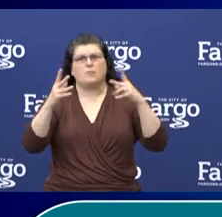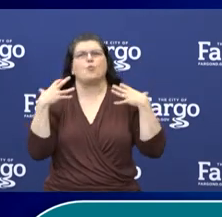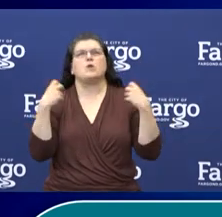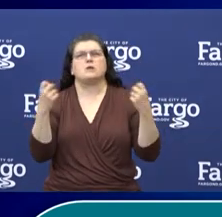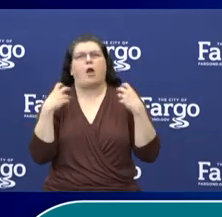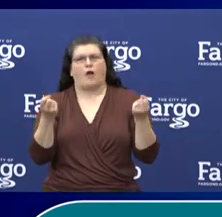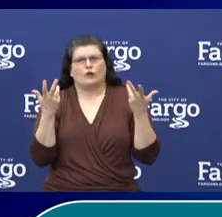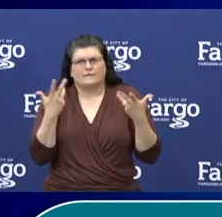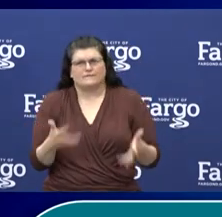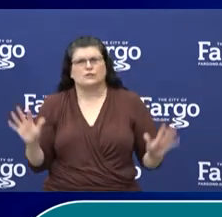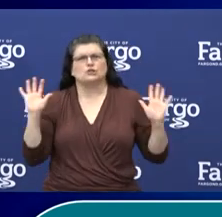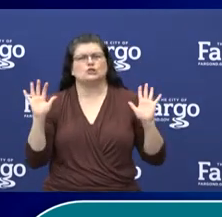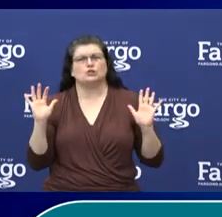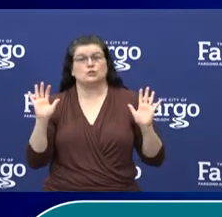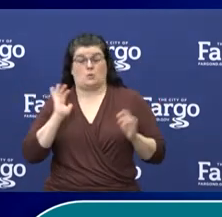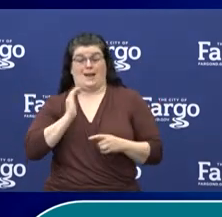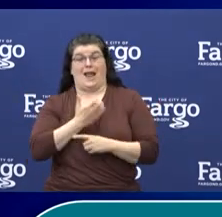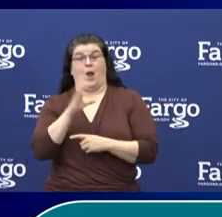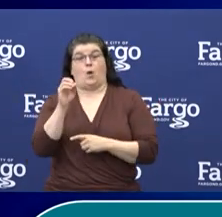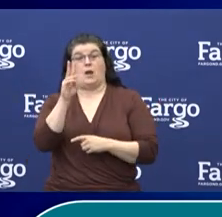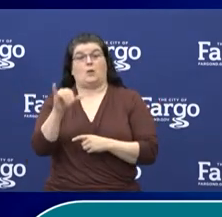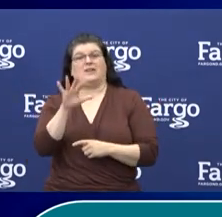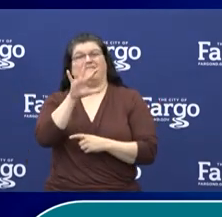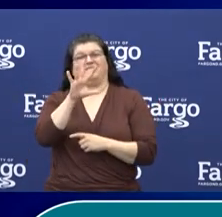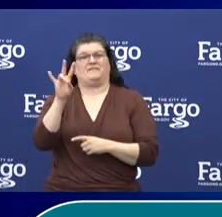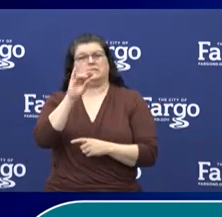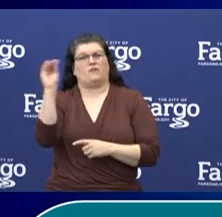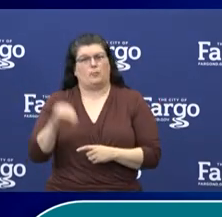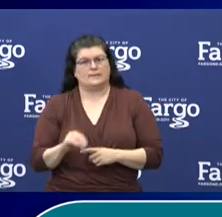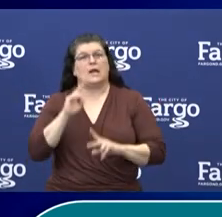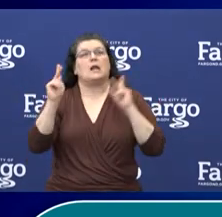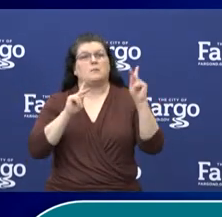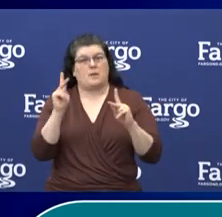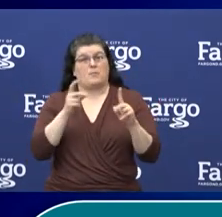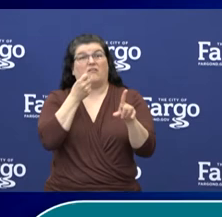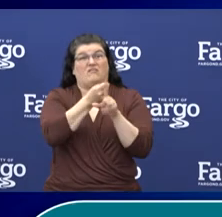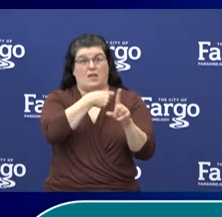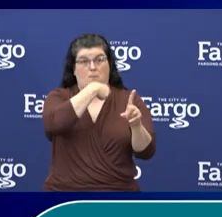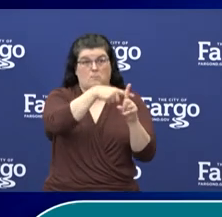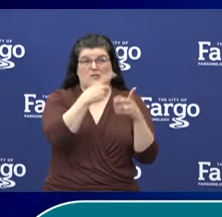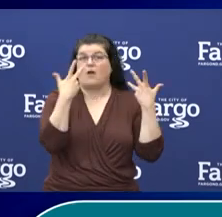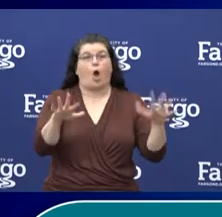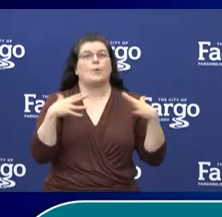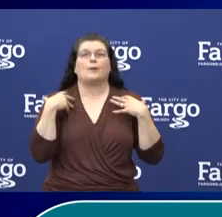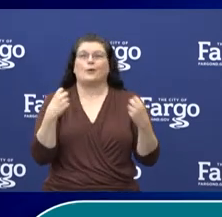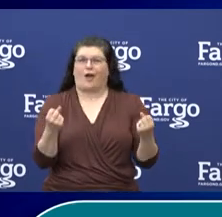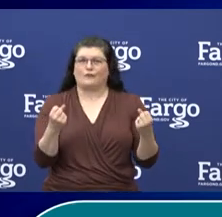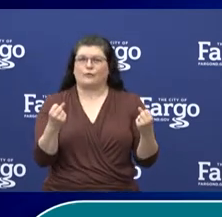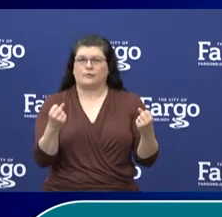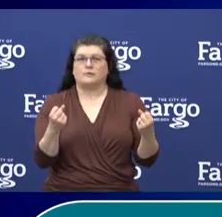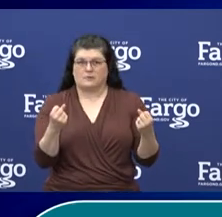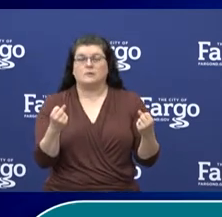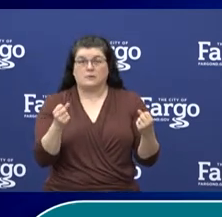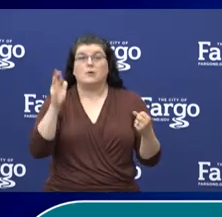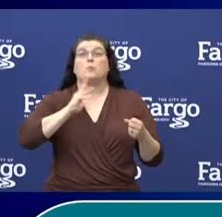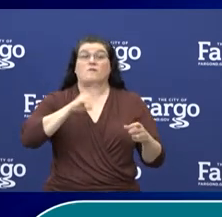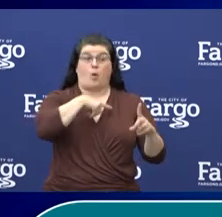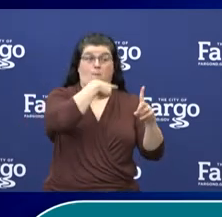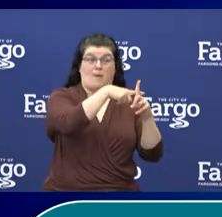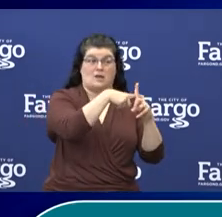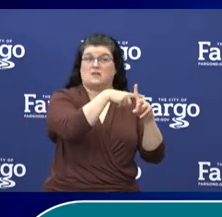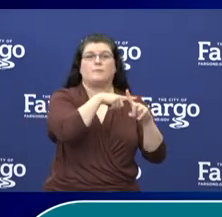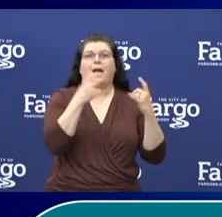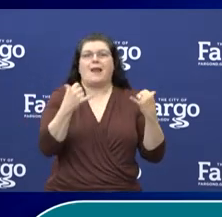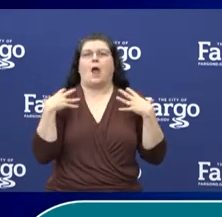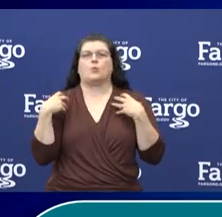recovering. And in our county, 57% of the people have recovered from this virus. They tested positive and now they're